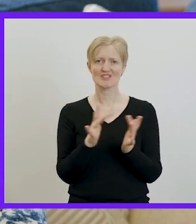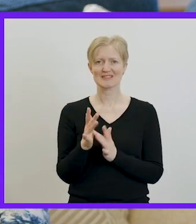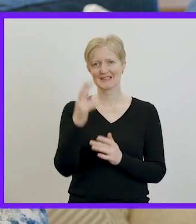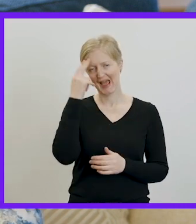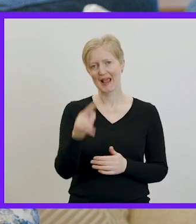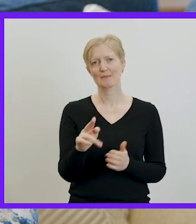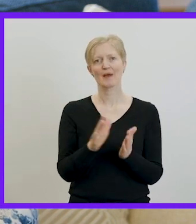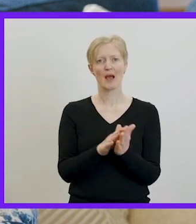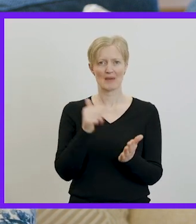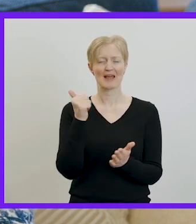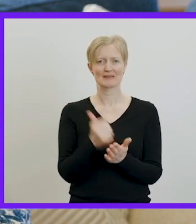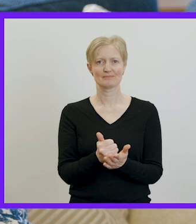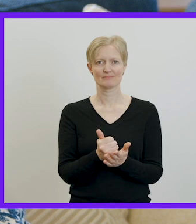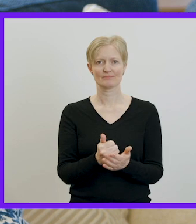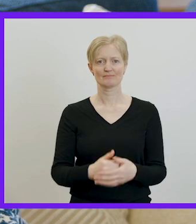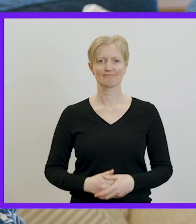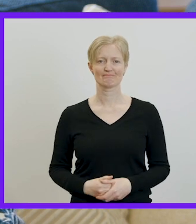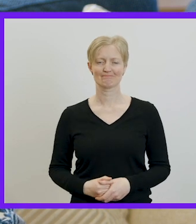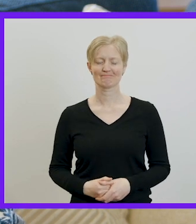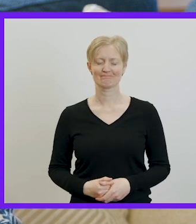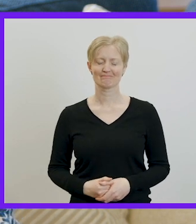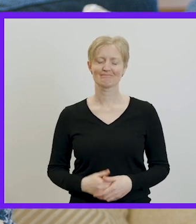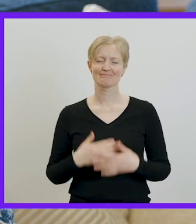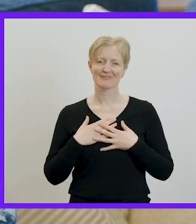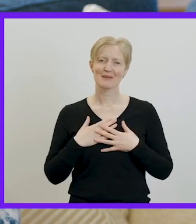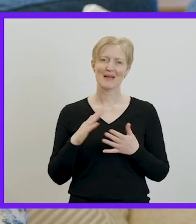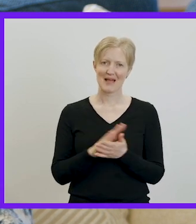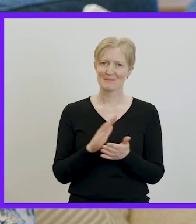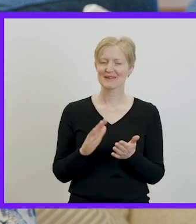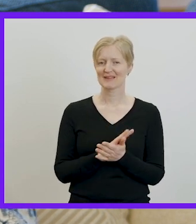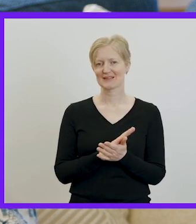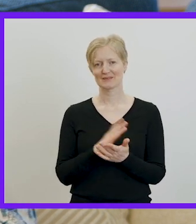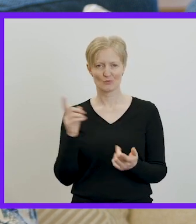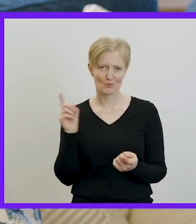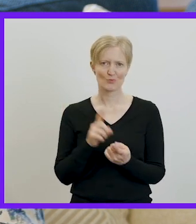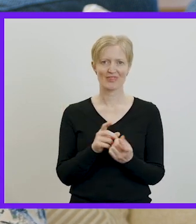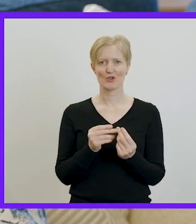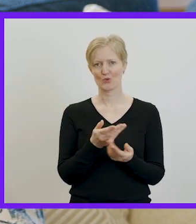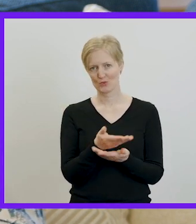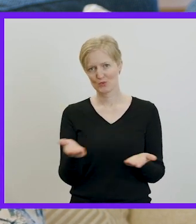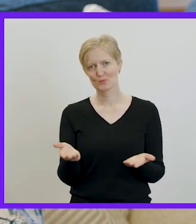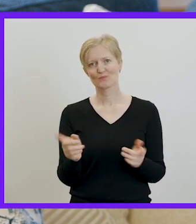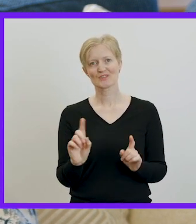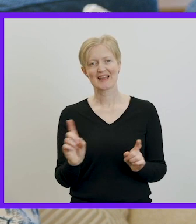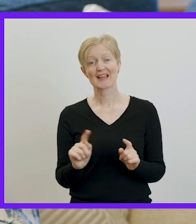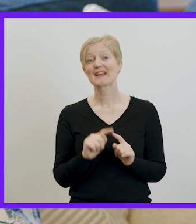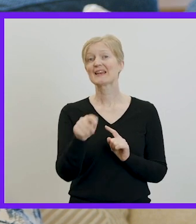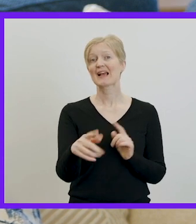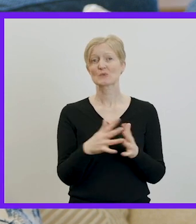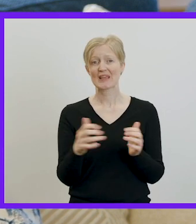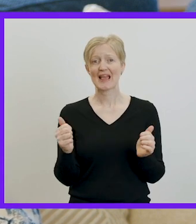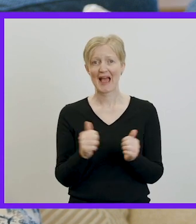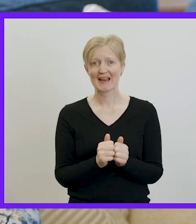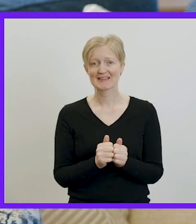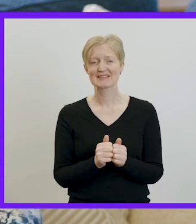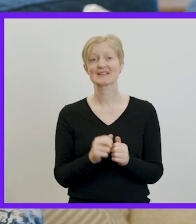in Jesus' name. Amen. It has been a real privilege being with you today. Next weekend, we look